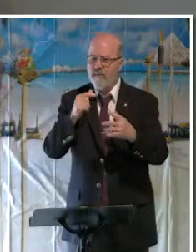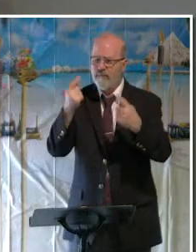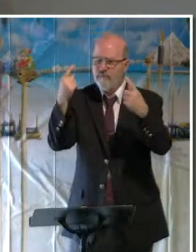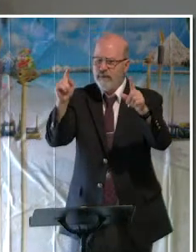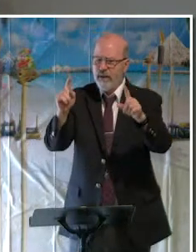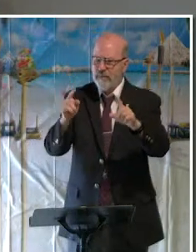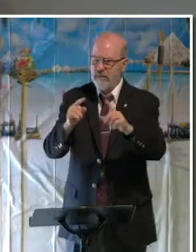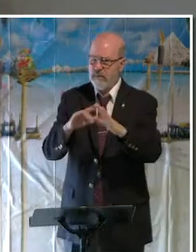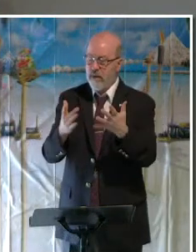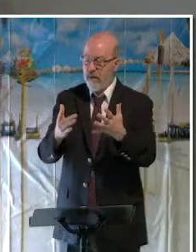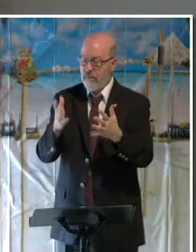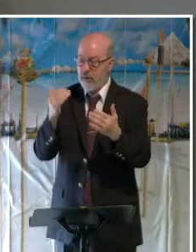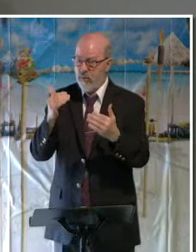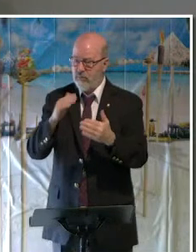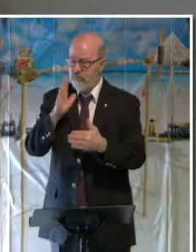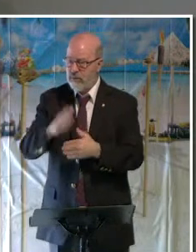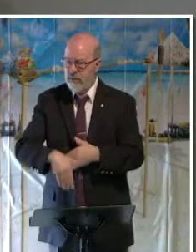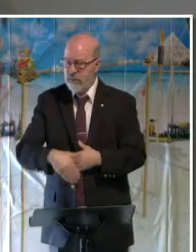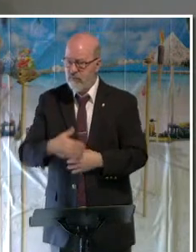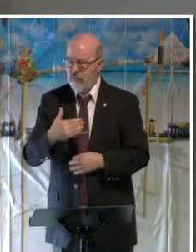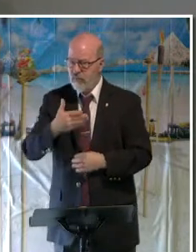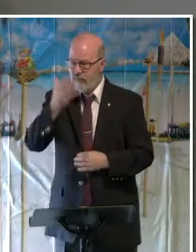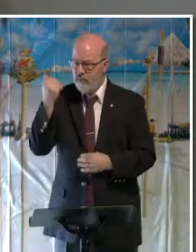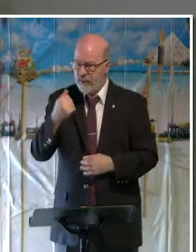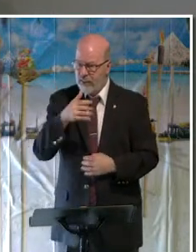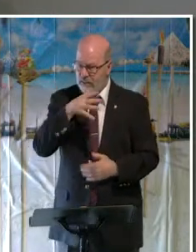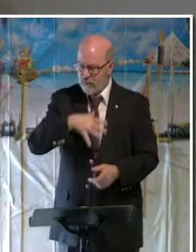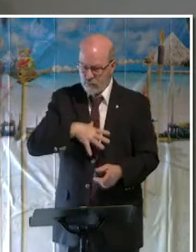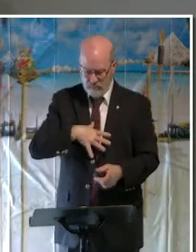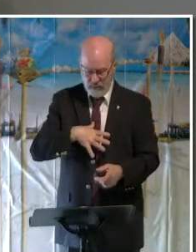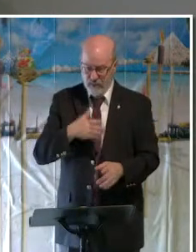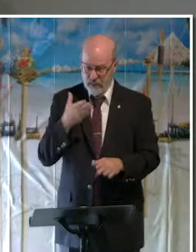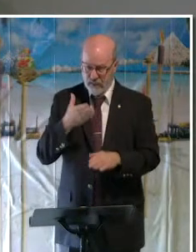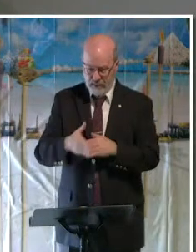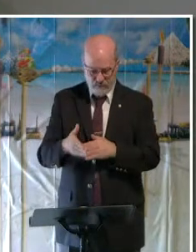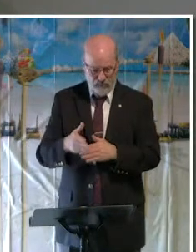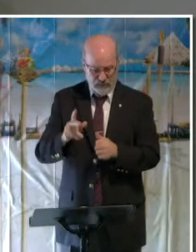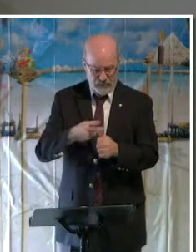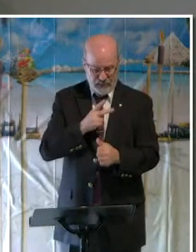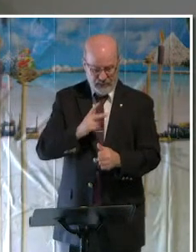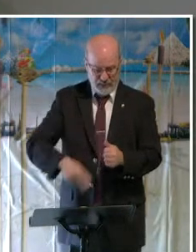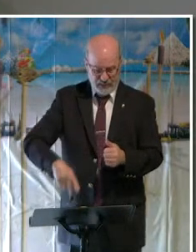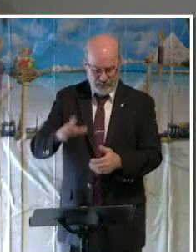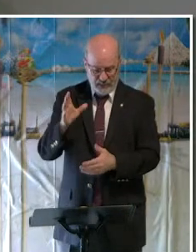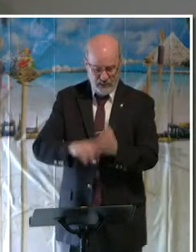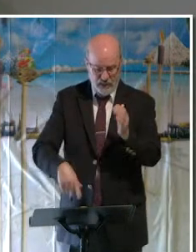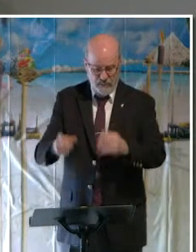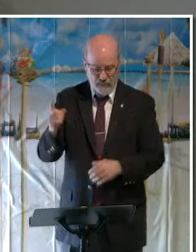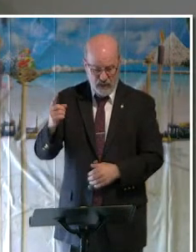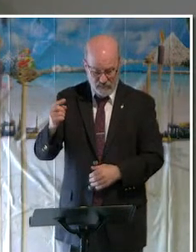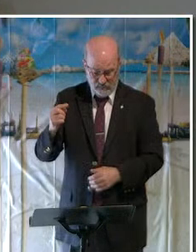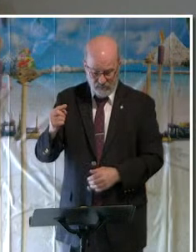Scripture. But I hope you'll never forget her after this service. 2 Kings chapter 11.